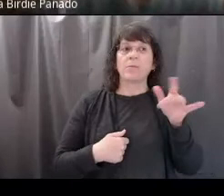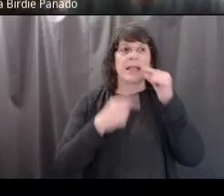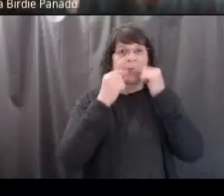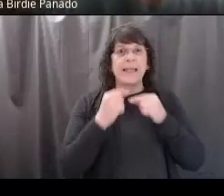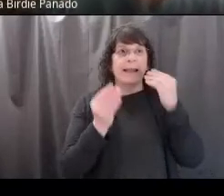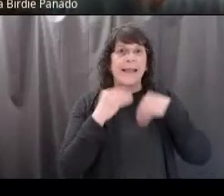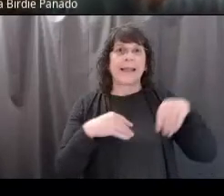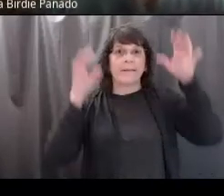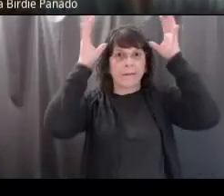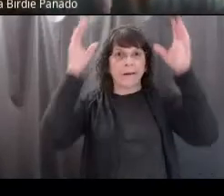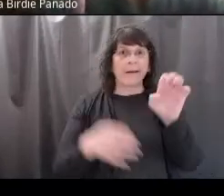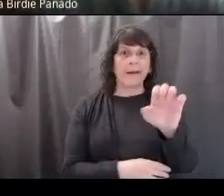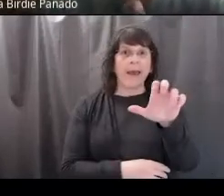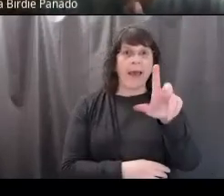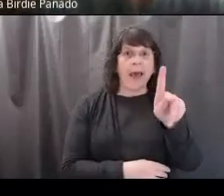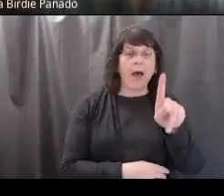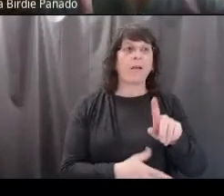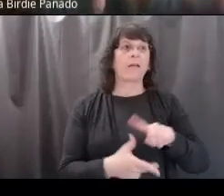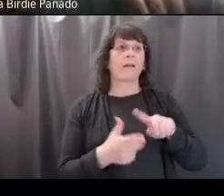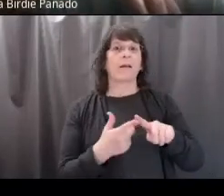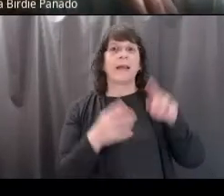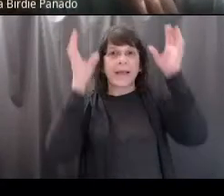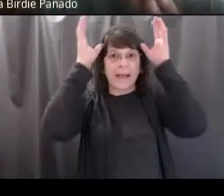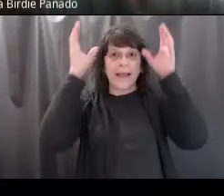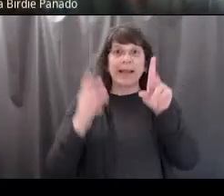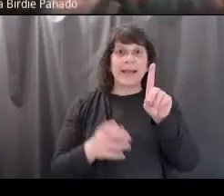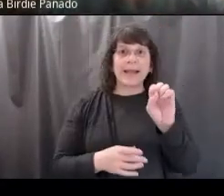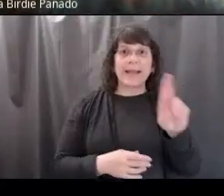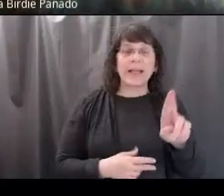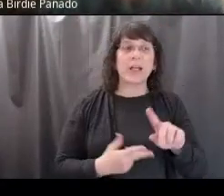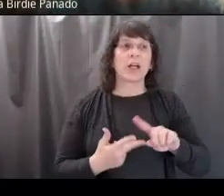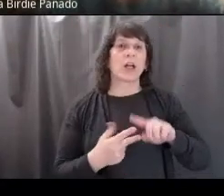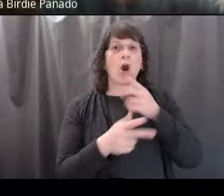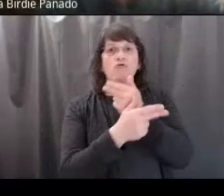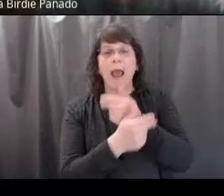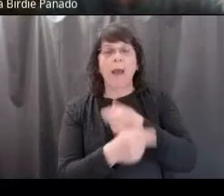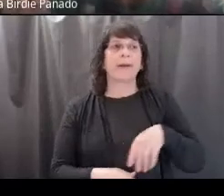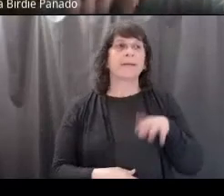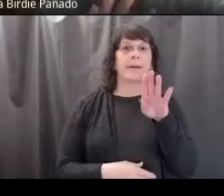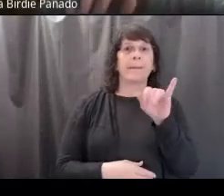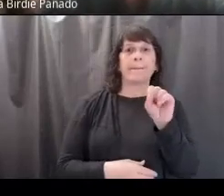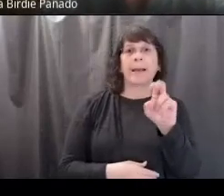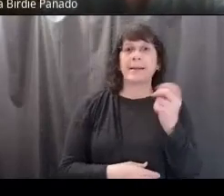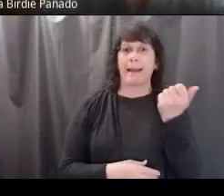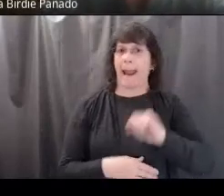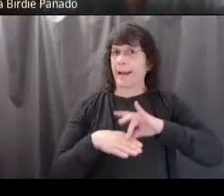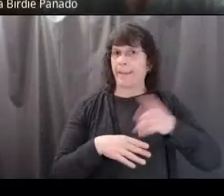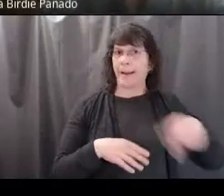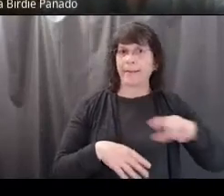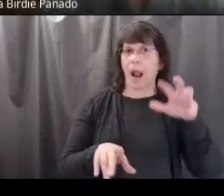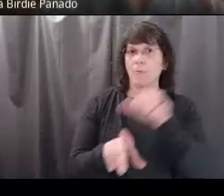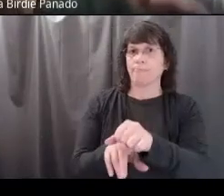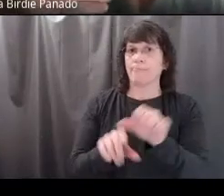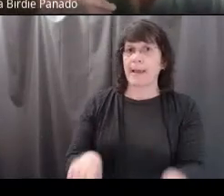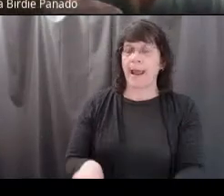to eat deer, rabbits, bison, any source of meat that they can access.